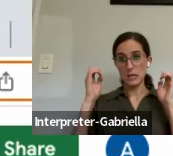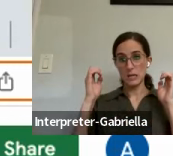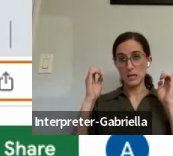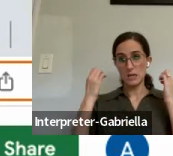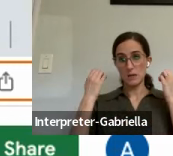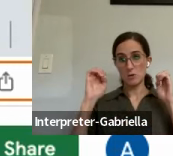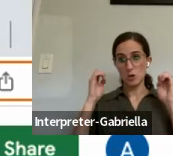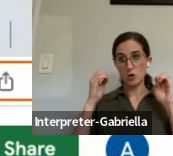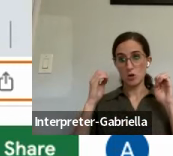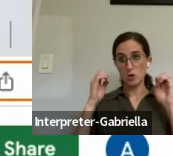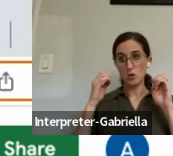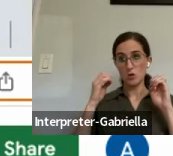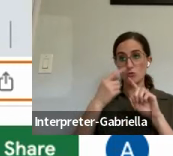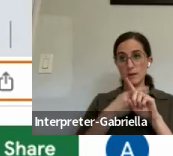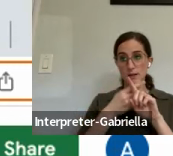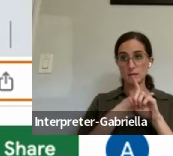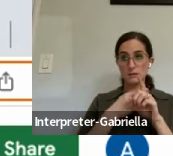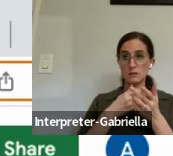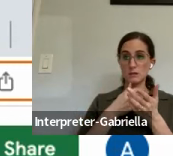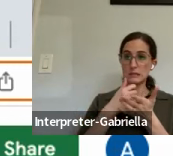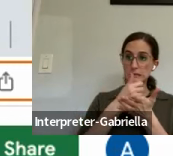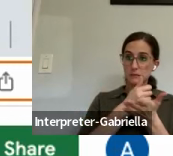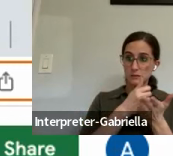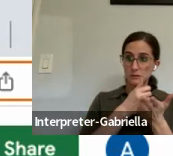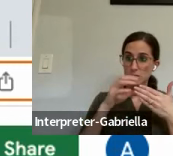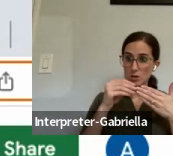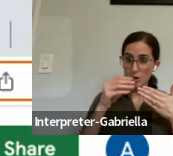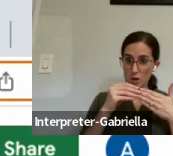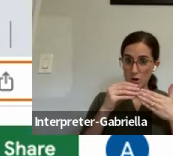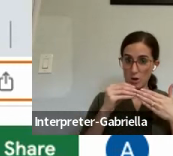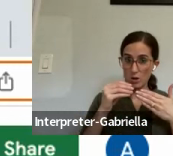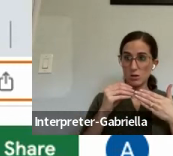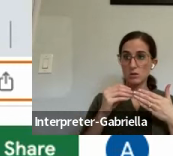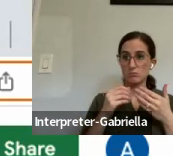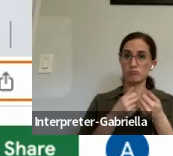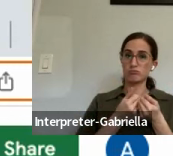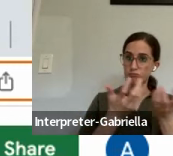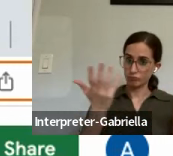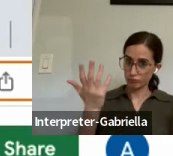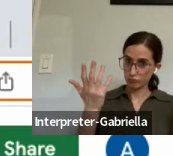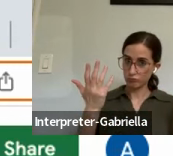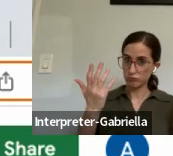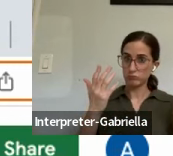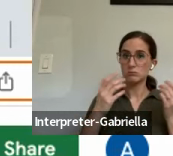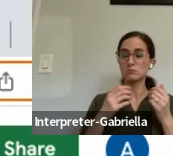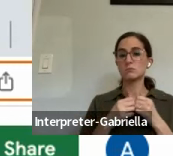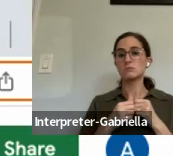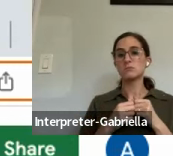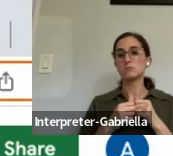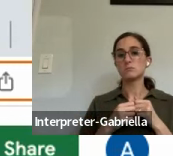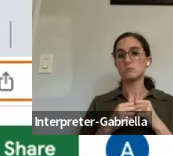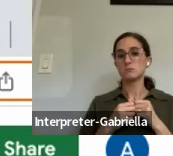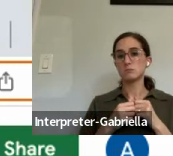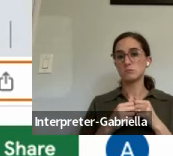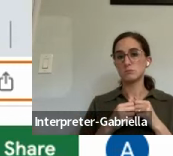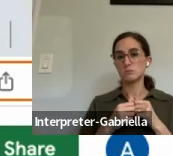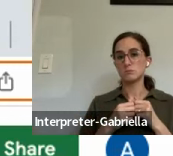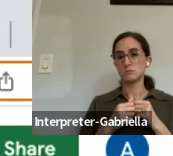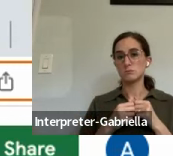that can help provide that rental assistance. We'll want to use those first. So I think just for anyone who doesn't